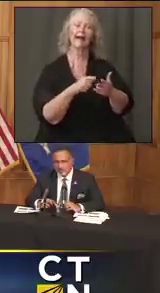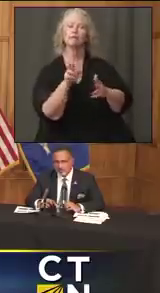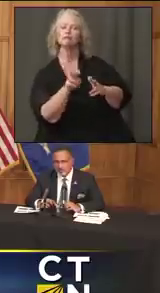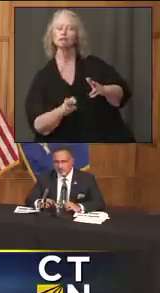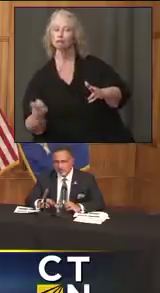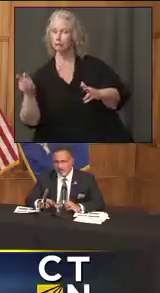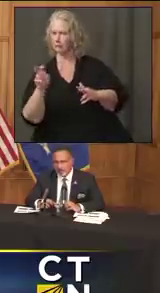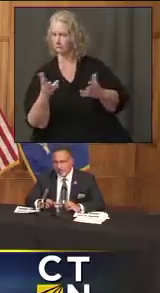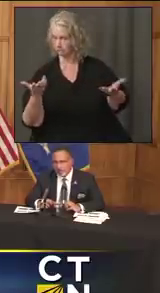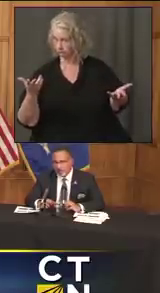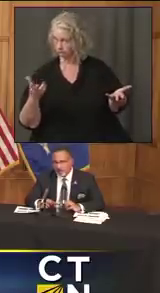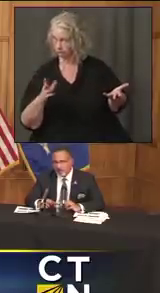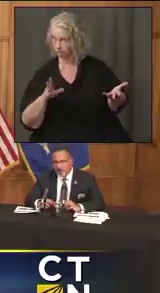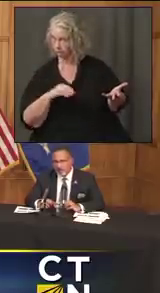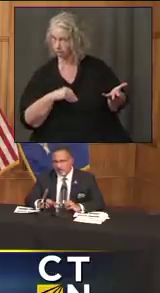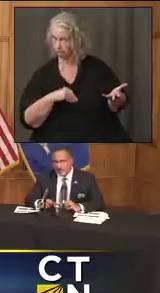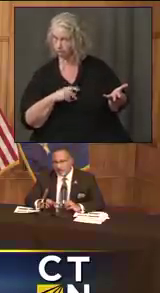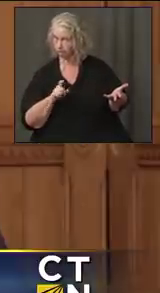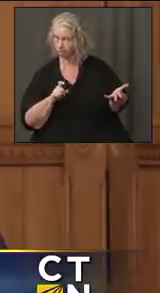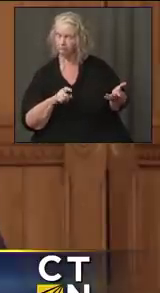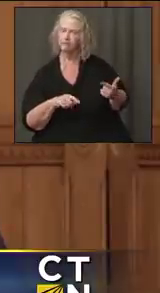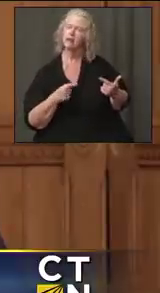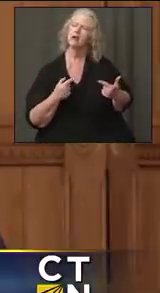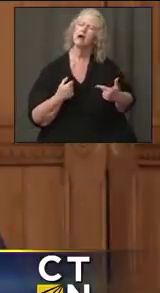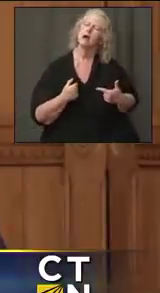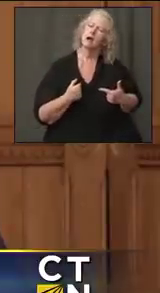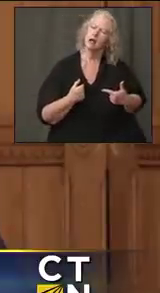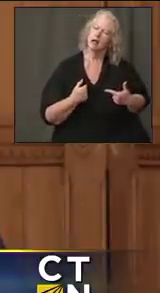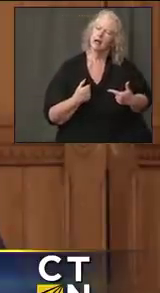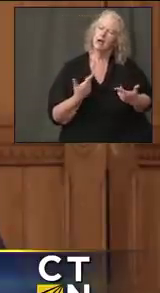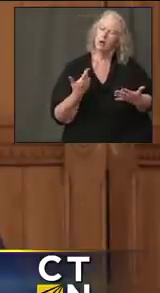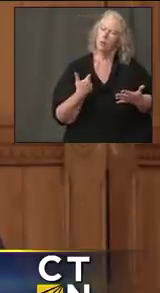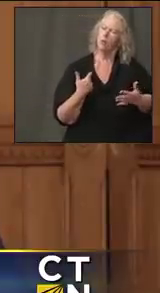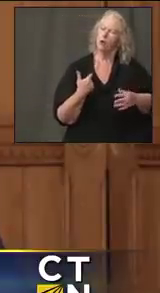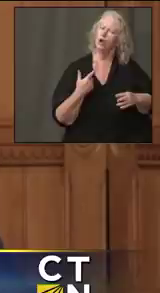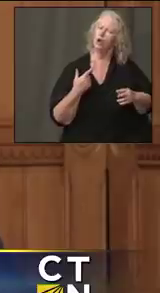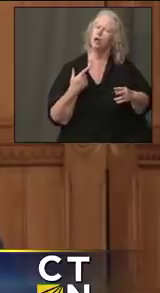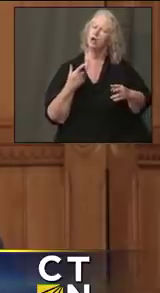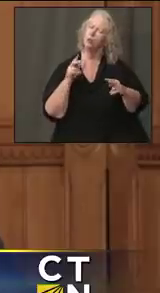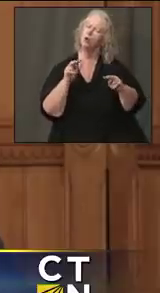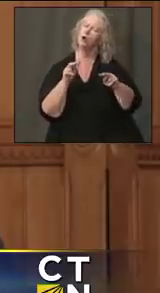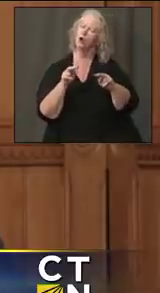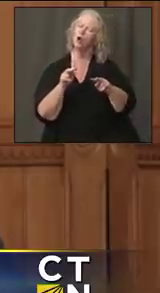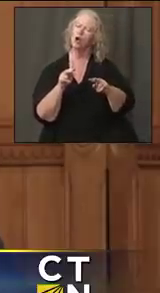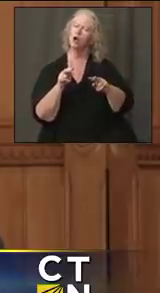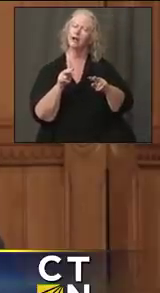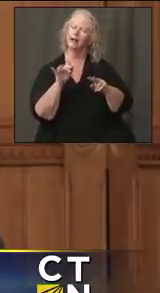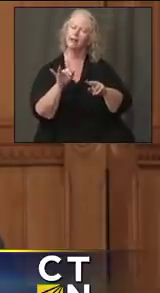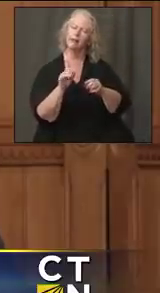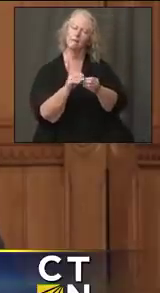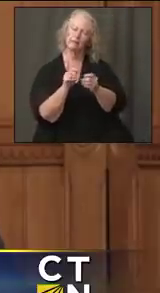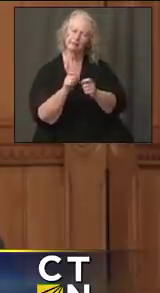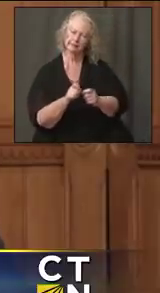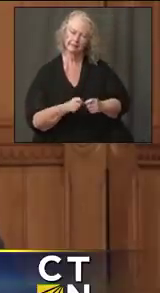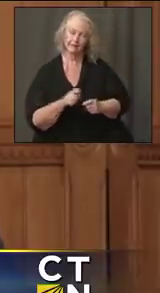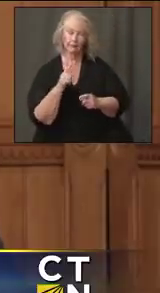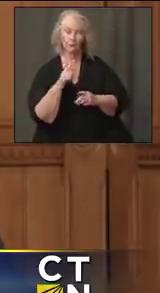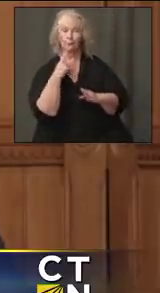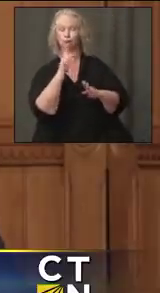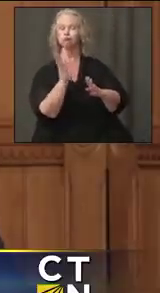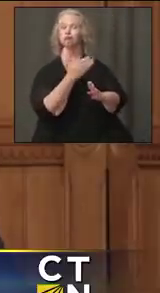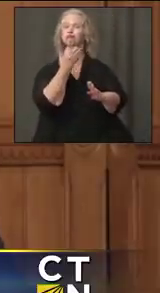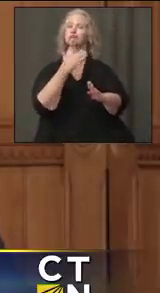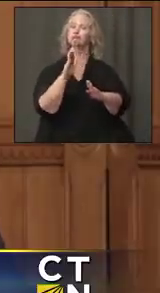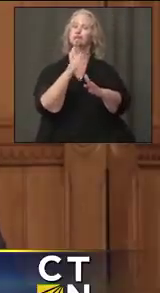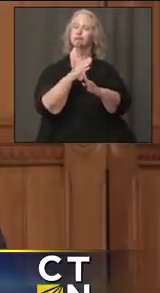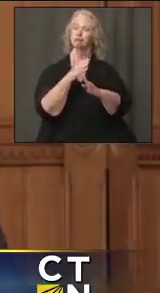handled? We're looking at providing further guidance with specific courses such as chorus, where we know students, when